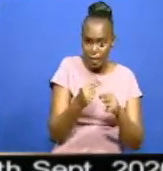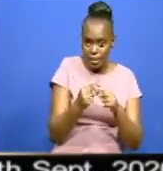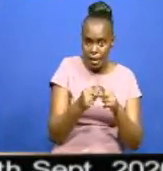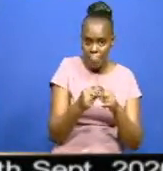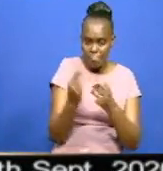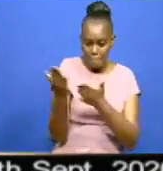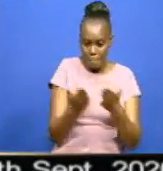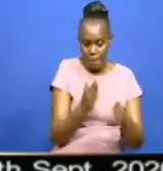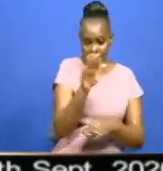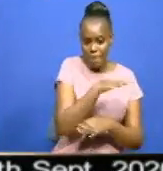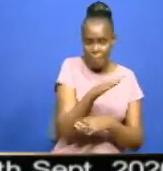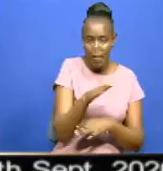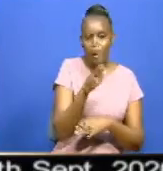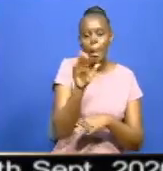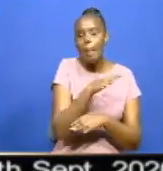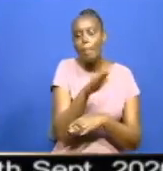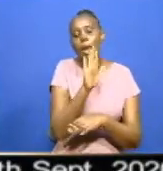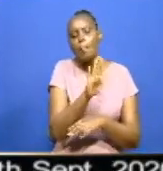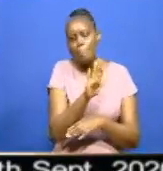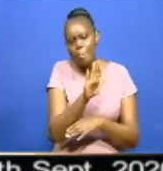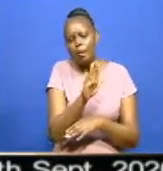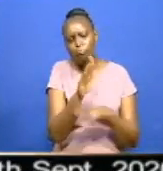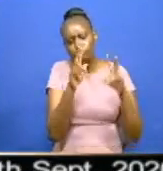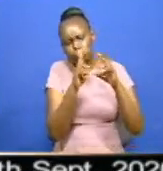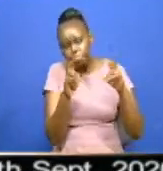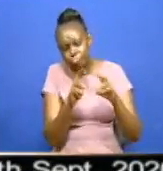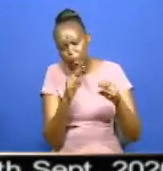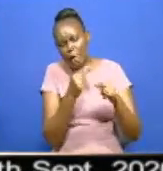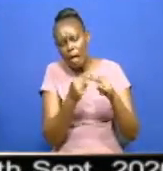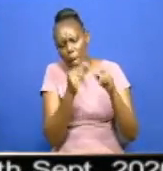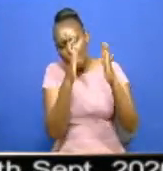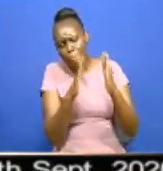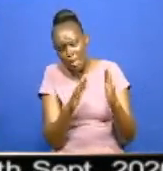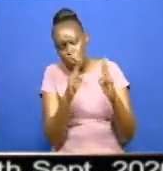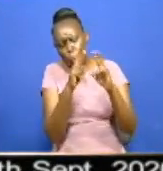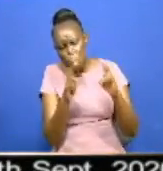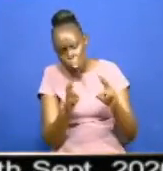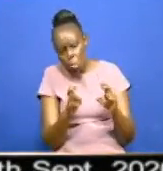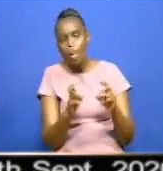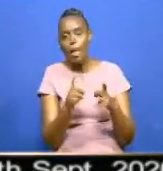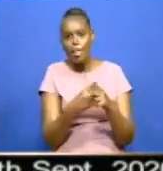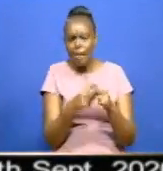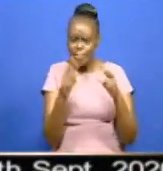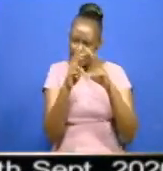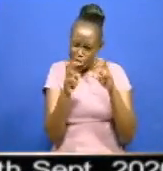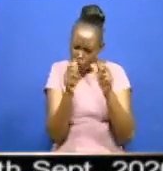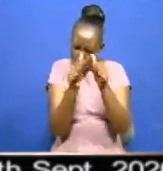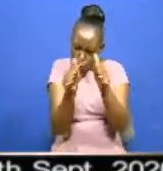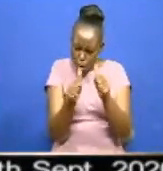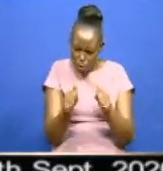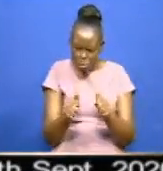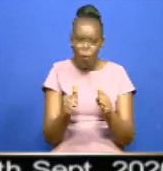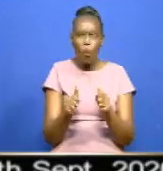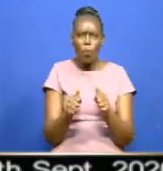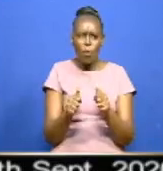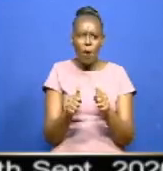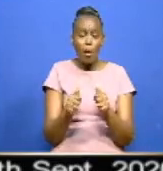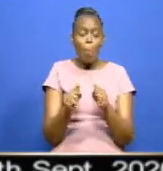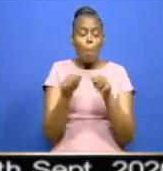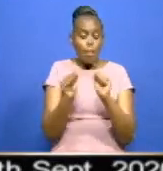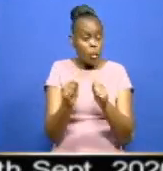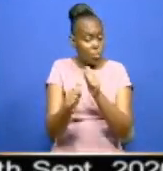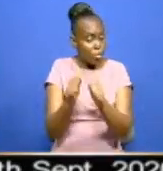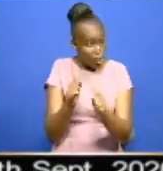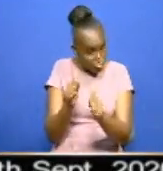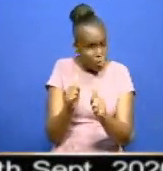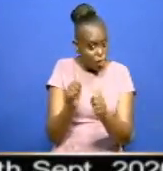Parliament, then the Parliament can critically look at it, and it can check properly and can refuse that